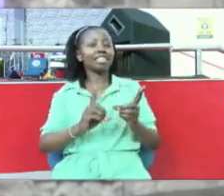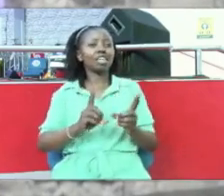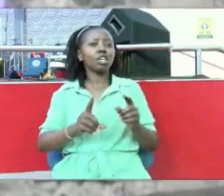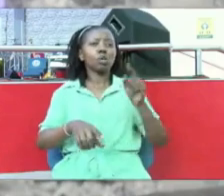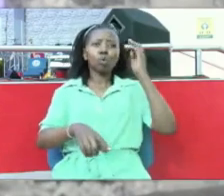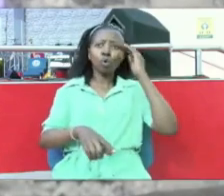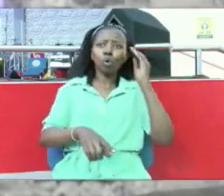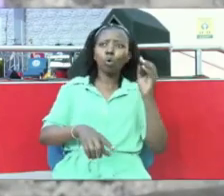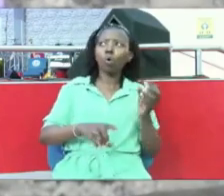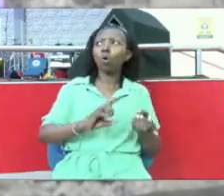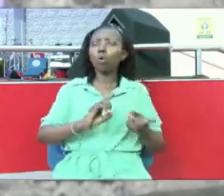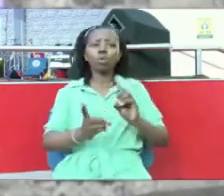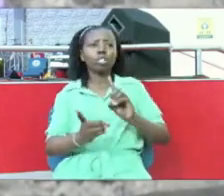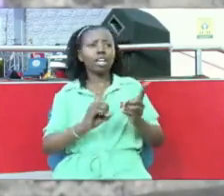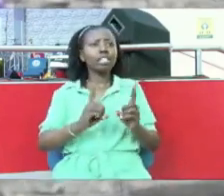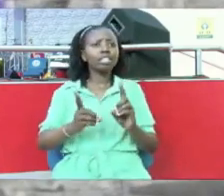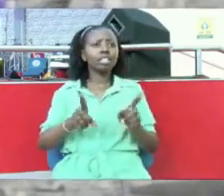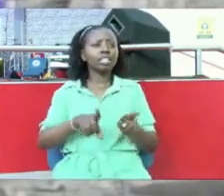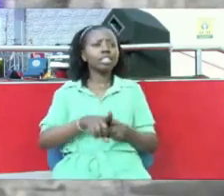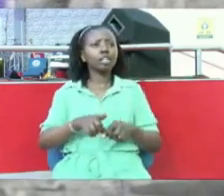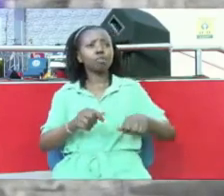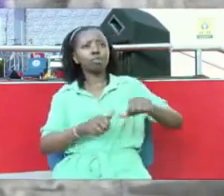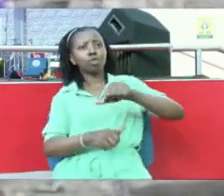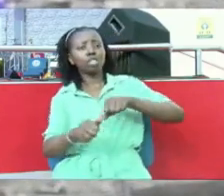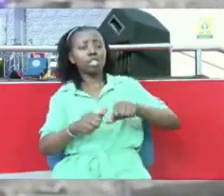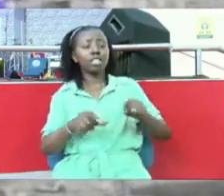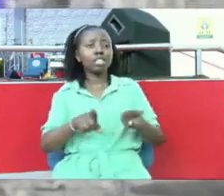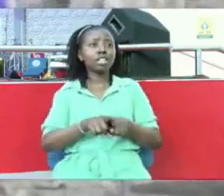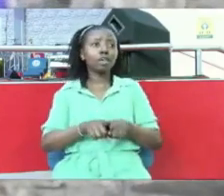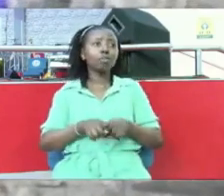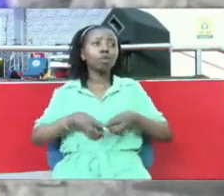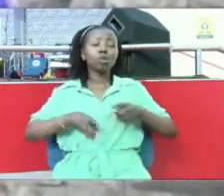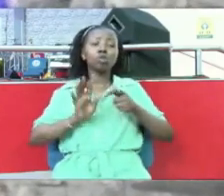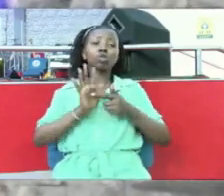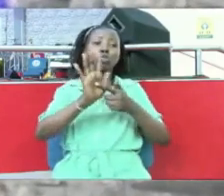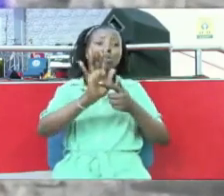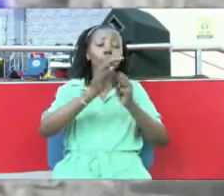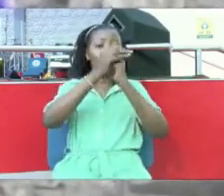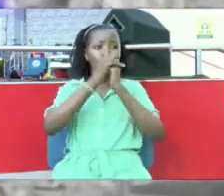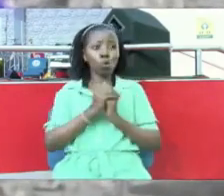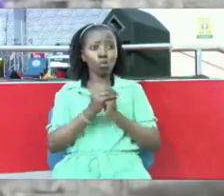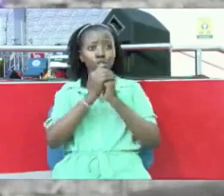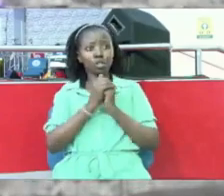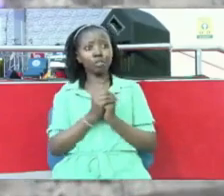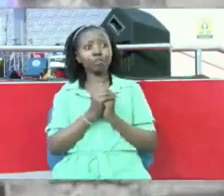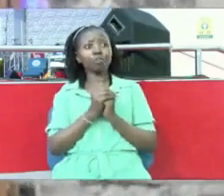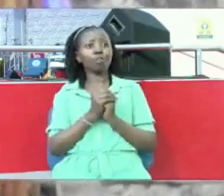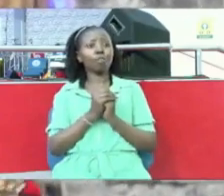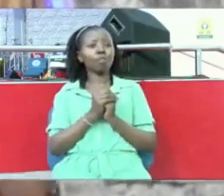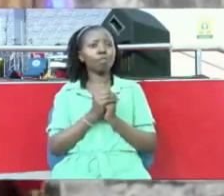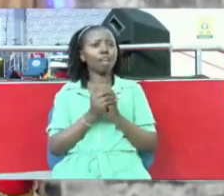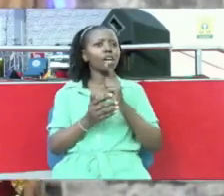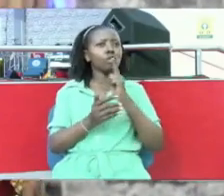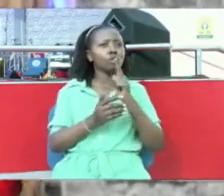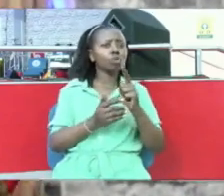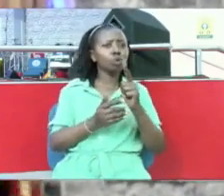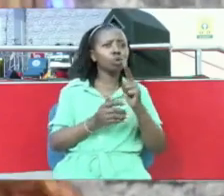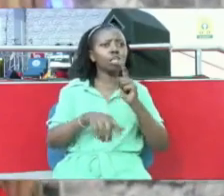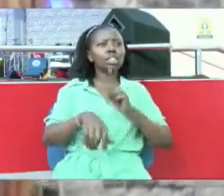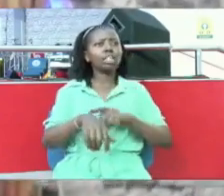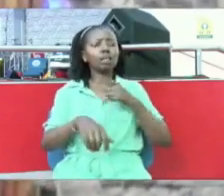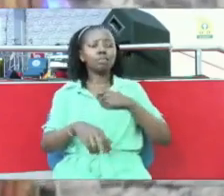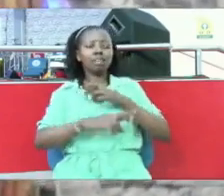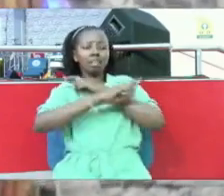one of the expressions of worship. Na ile kucheza na kufanya dance mbele ya Bwana ni So as I'm relaxing in